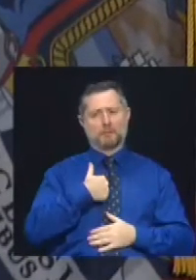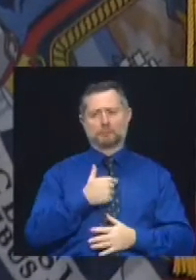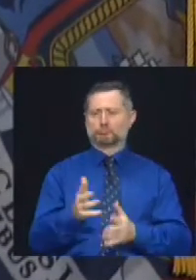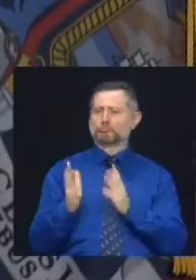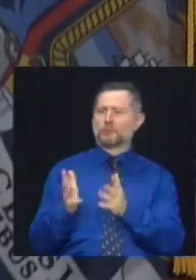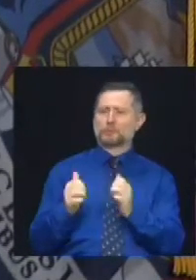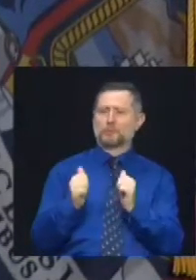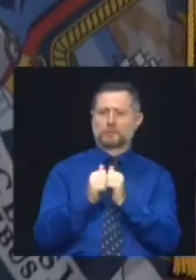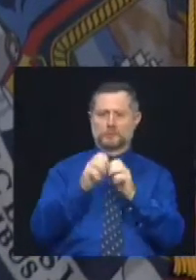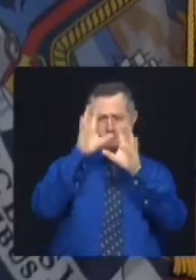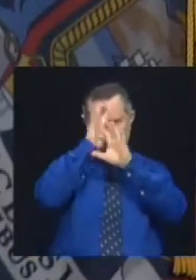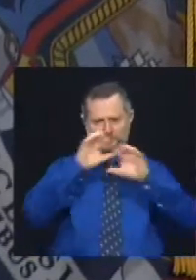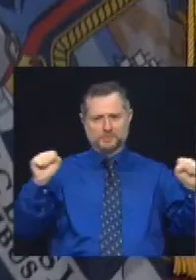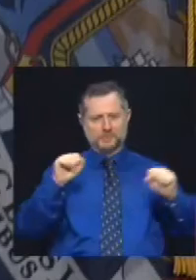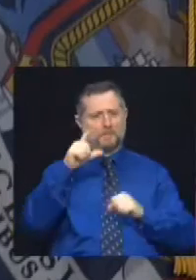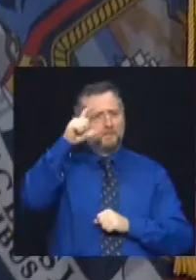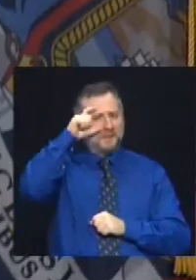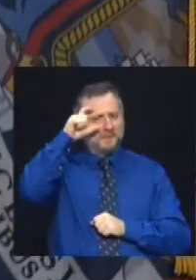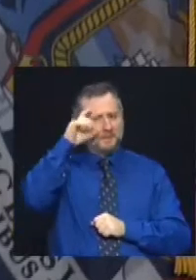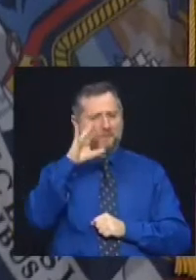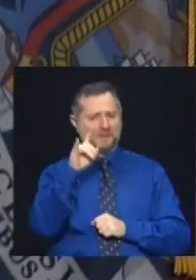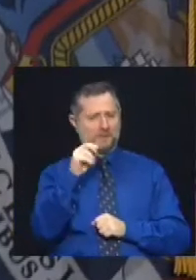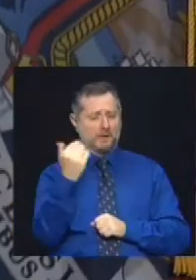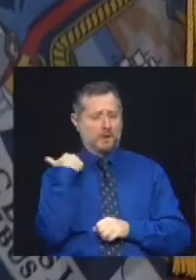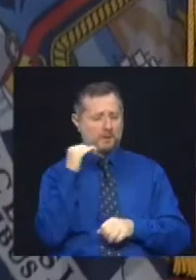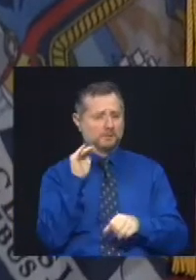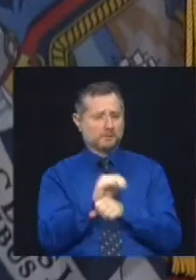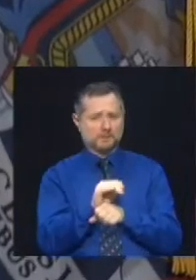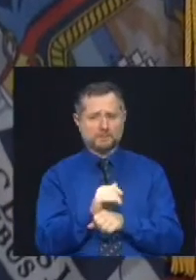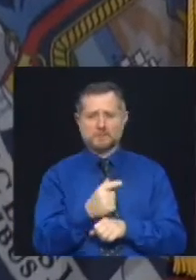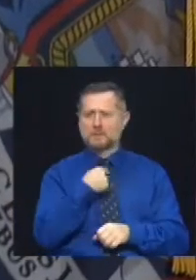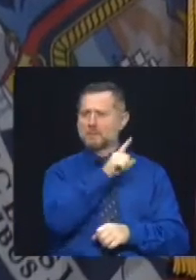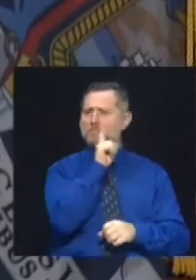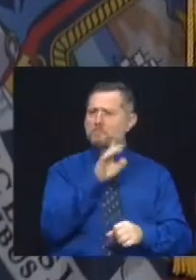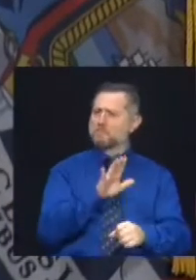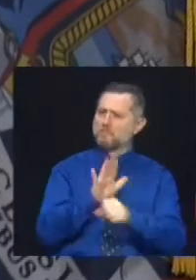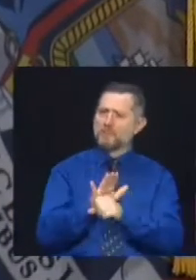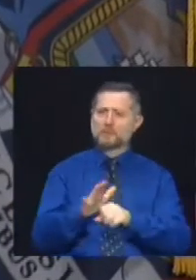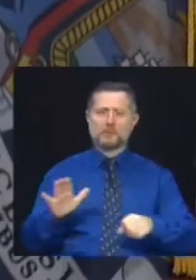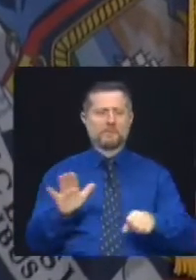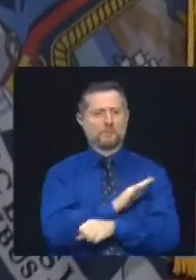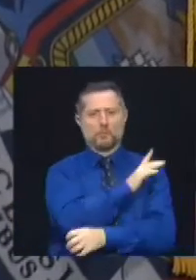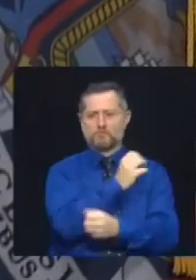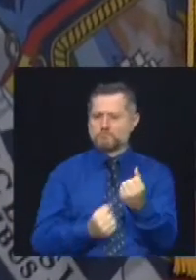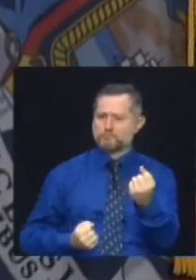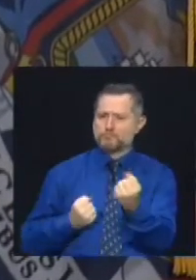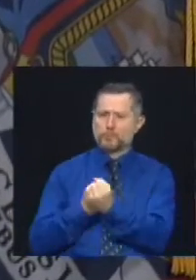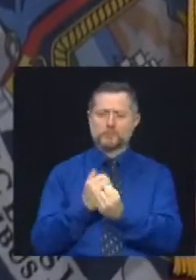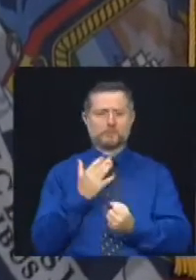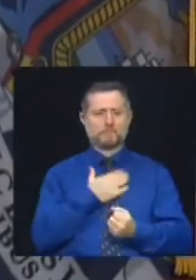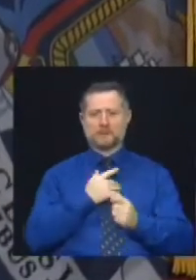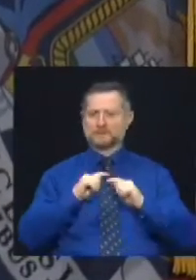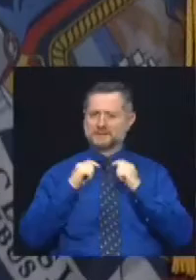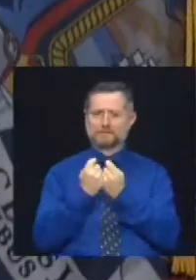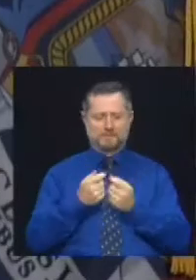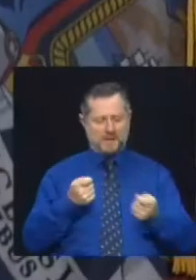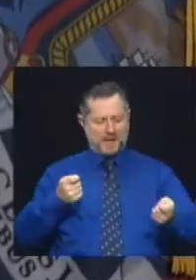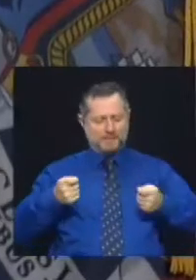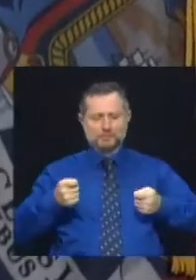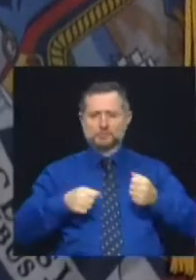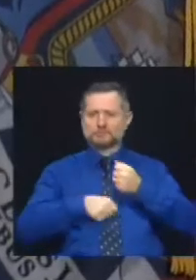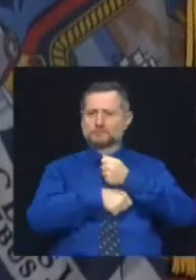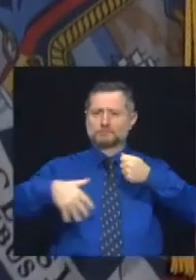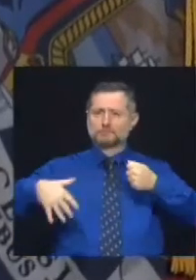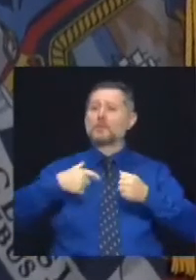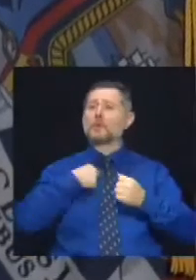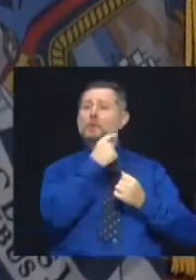night to talk about a number of issues. He pledged his full support to my administration in anything we need. Particularly, I thanked him for the support